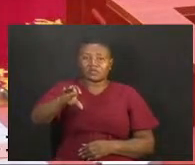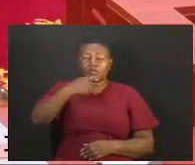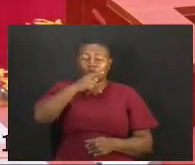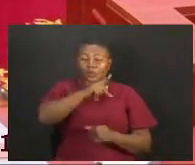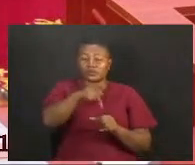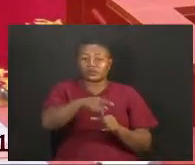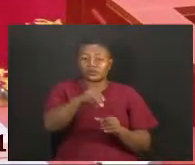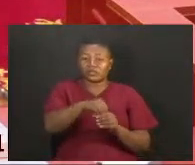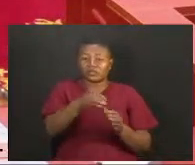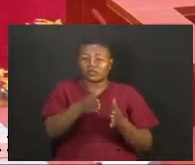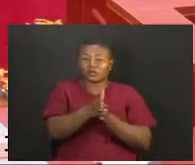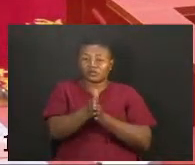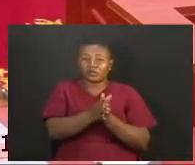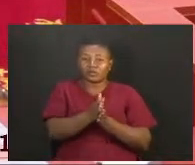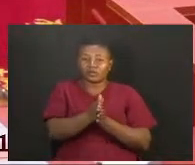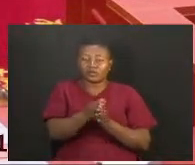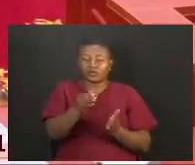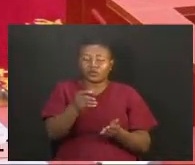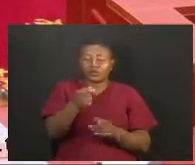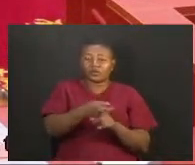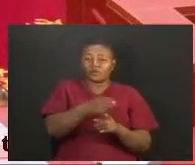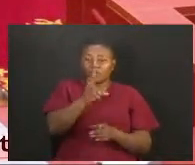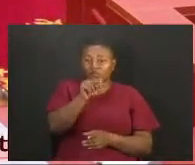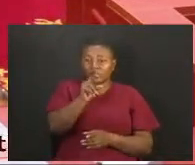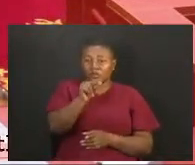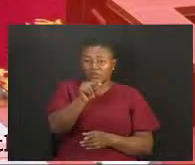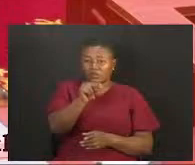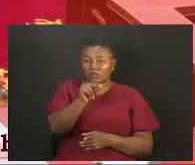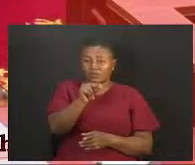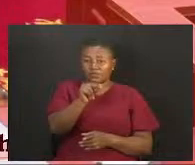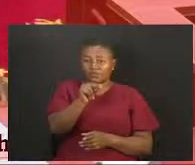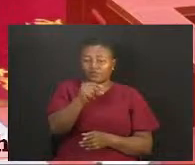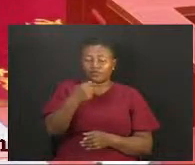from 30, we will reduce the GNPC share